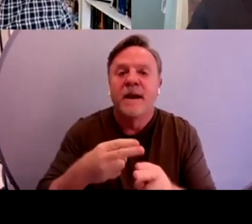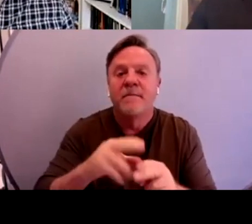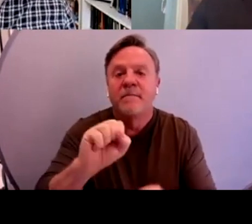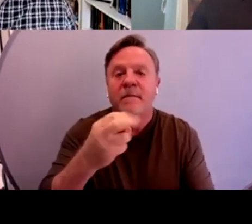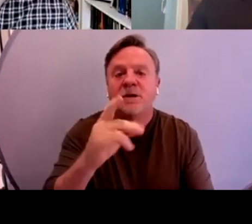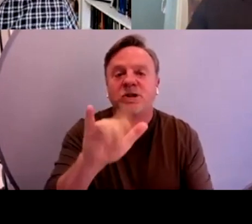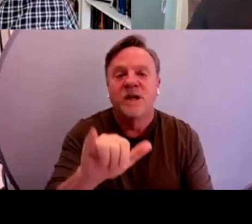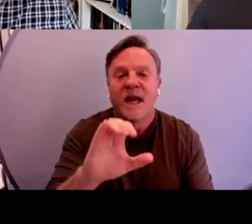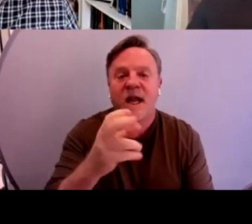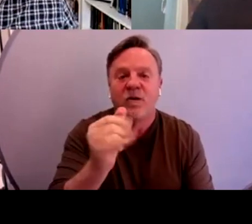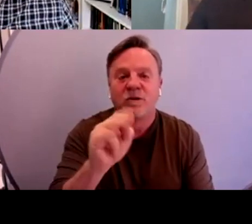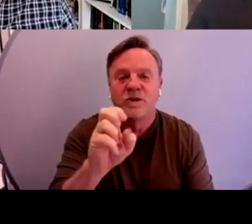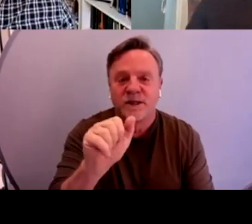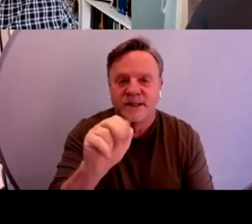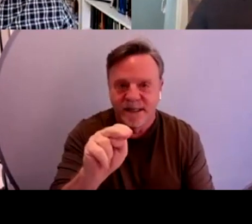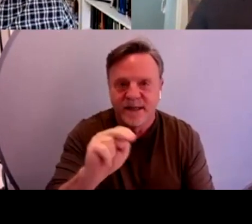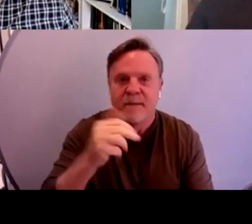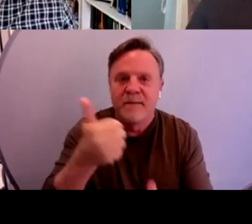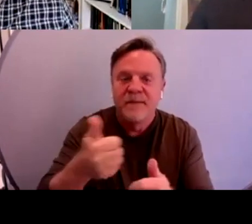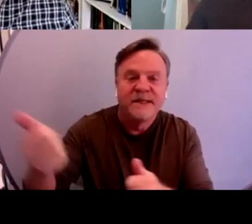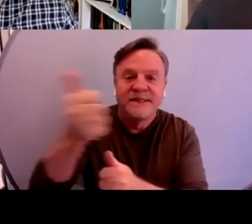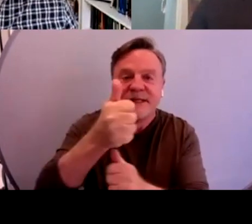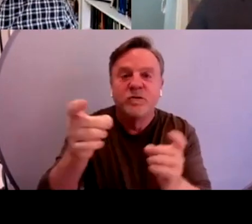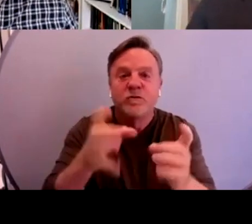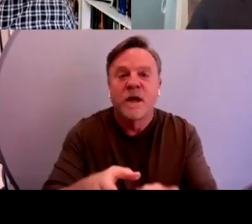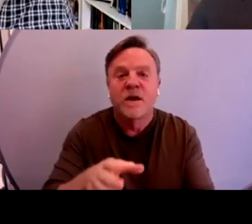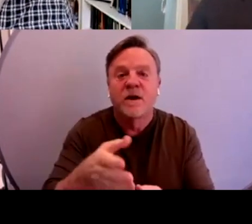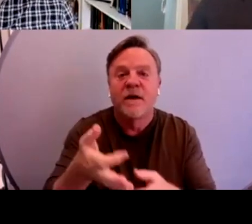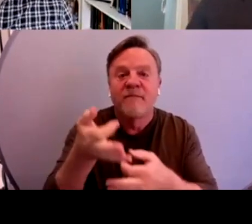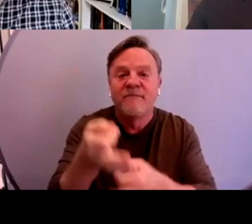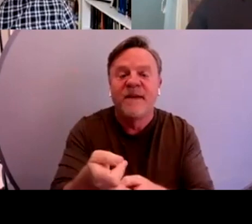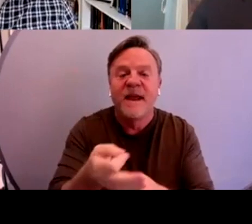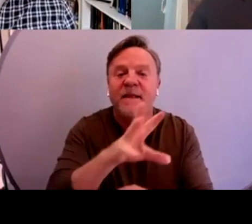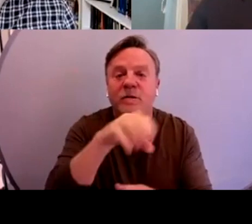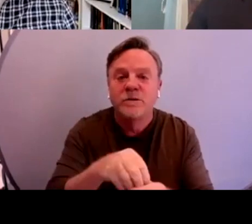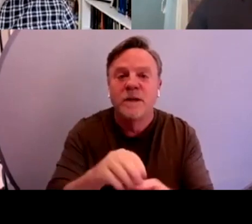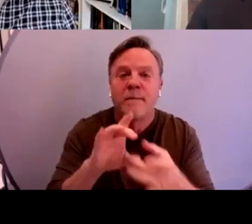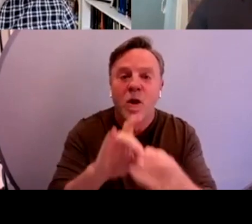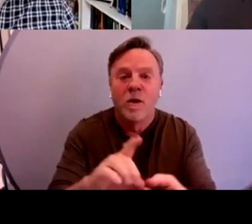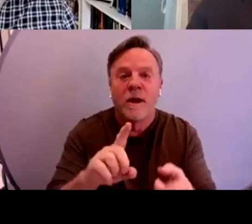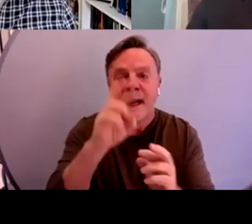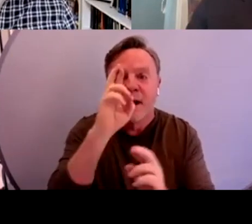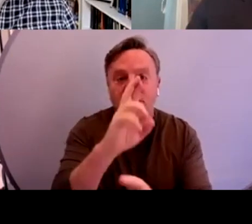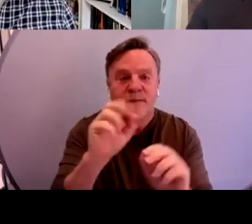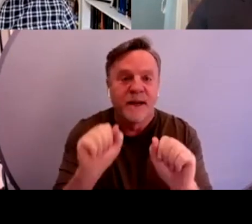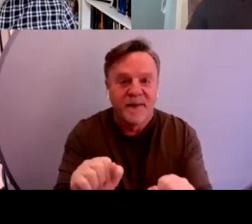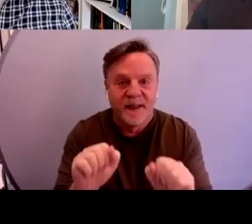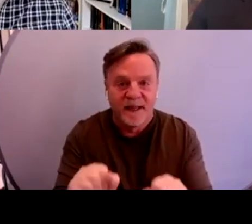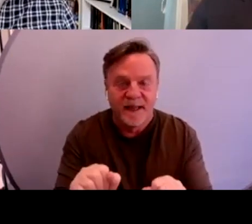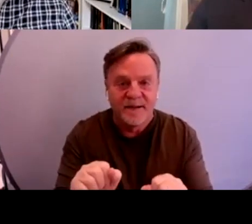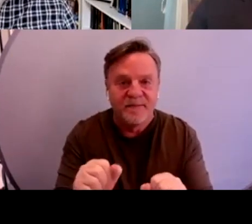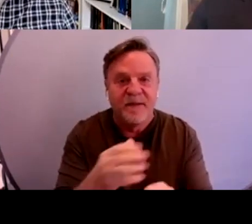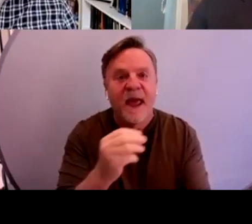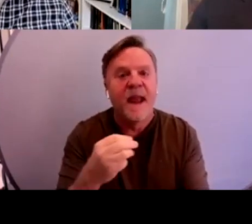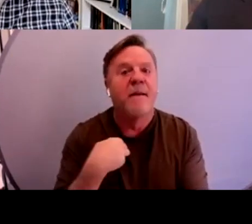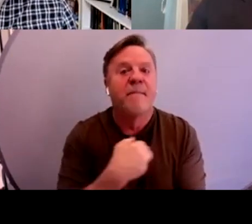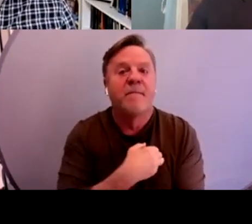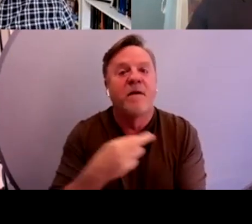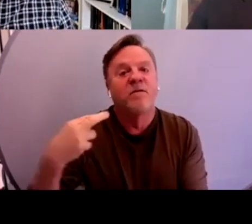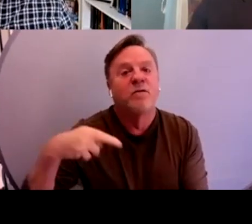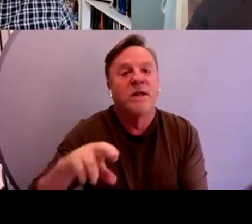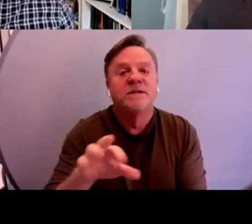Christensen. I am the Senior Director of Faith, Inclusion, and Belonging at Respectability and a member of the Religion